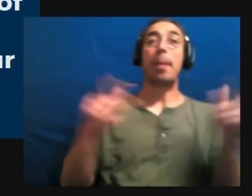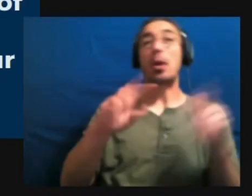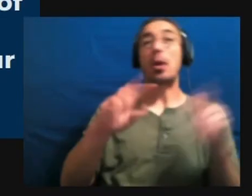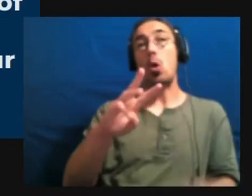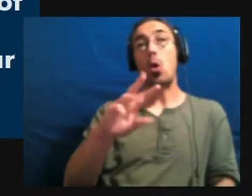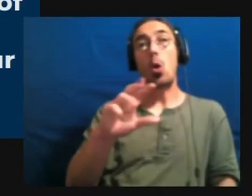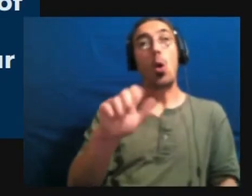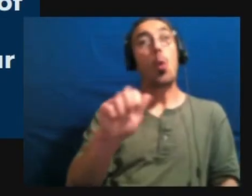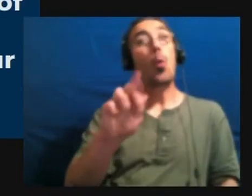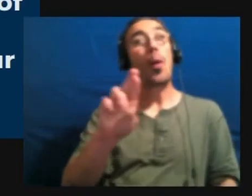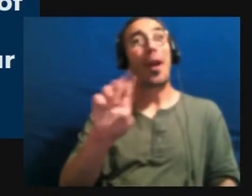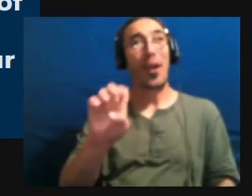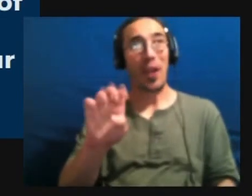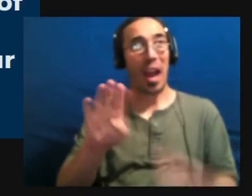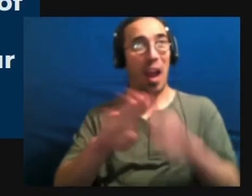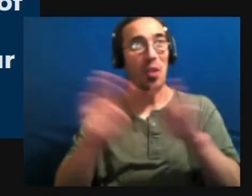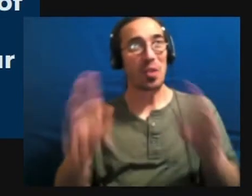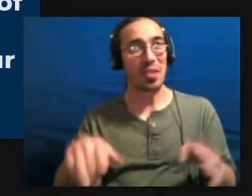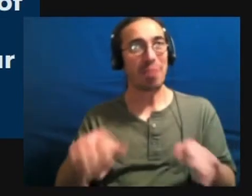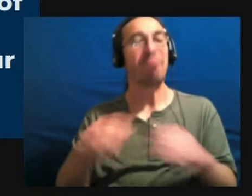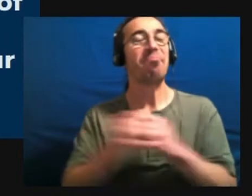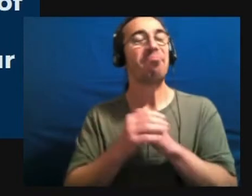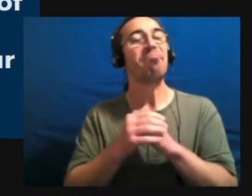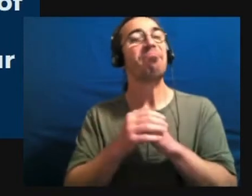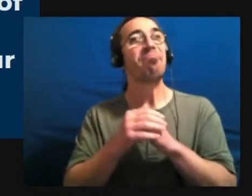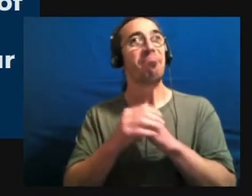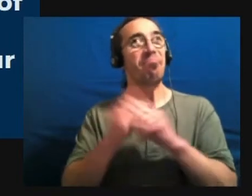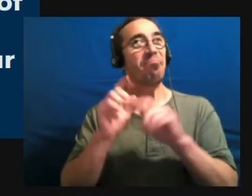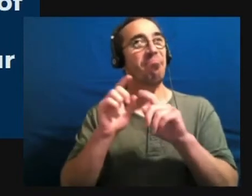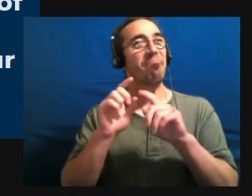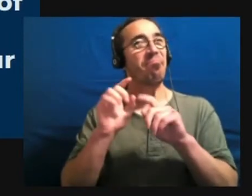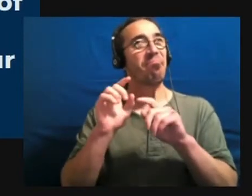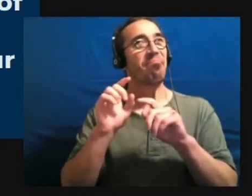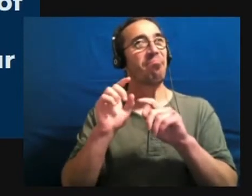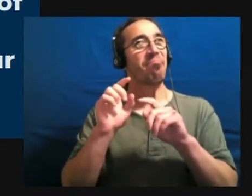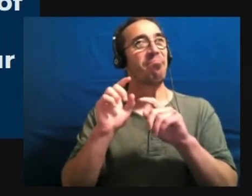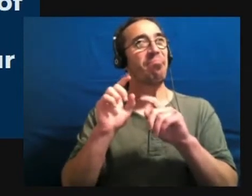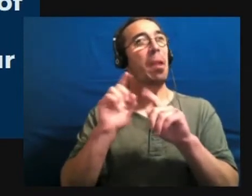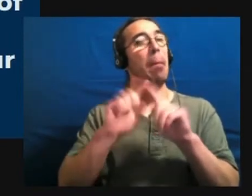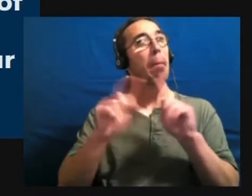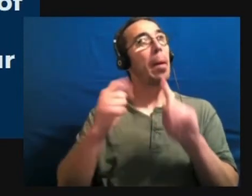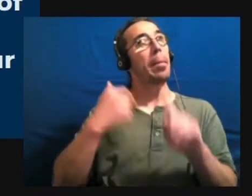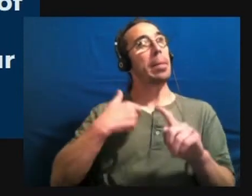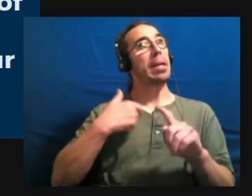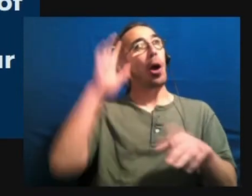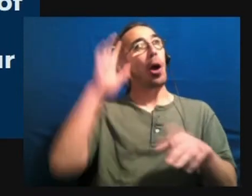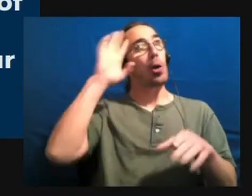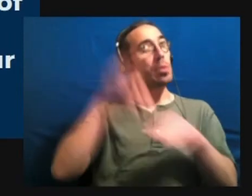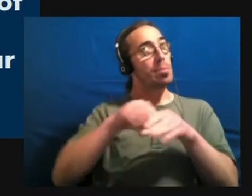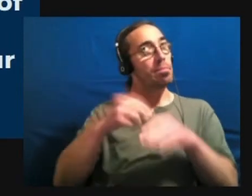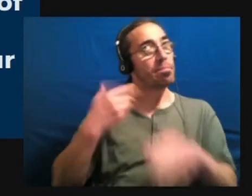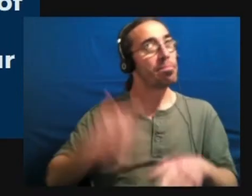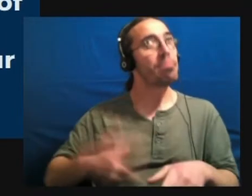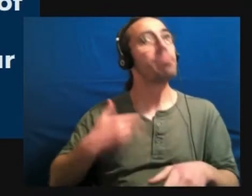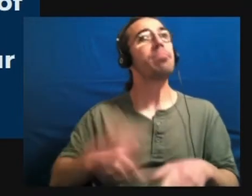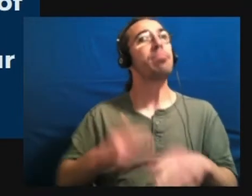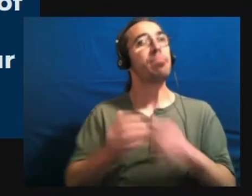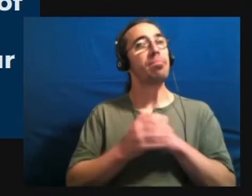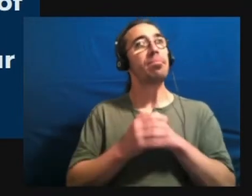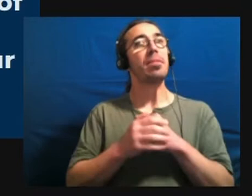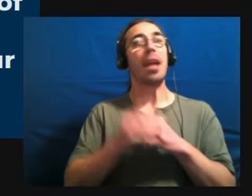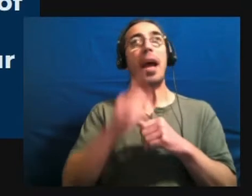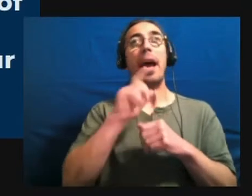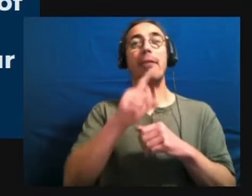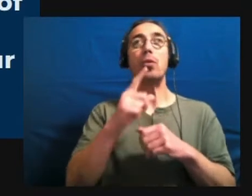and retrieve my memories. But I'm that autistic person with the extreme